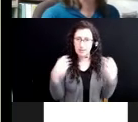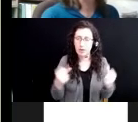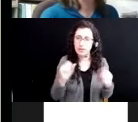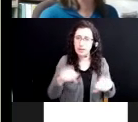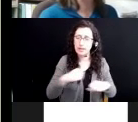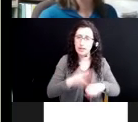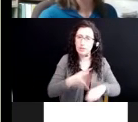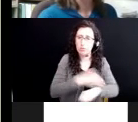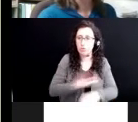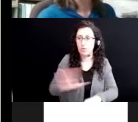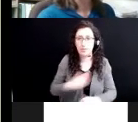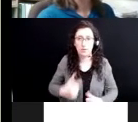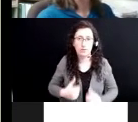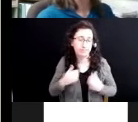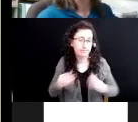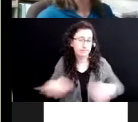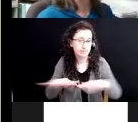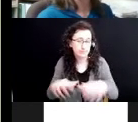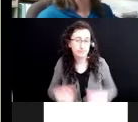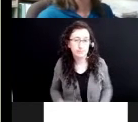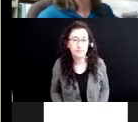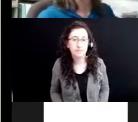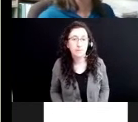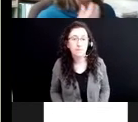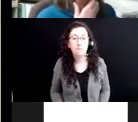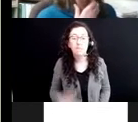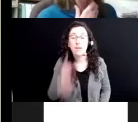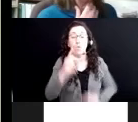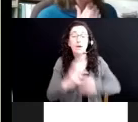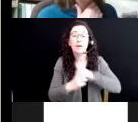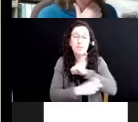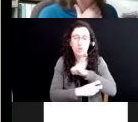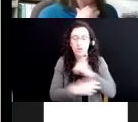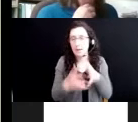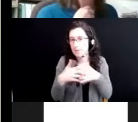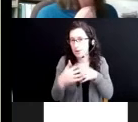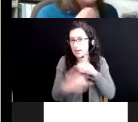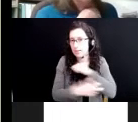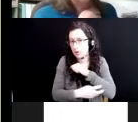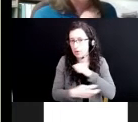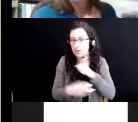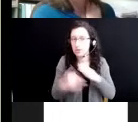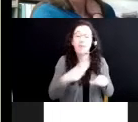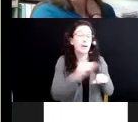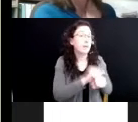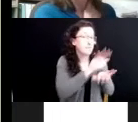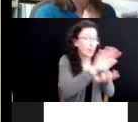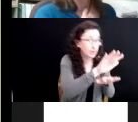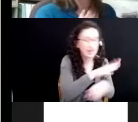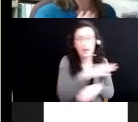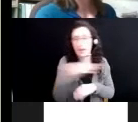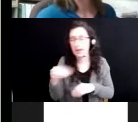Just a note about beaver, American beaver. We have mountain beaver and there's American beaver, but